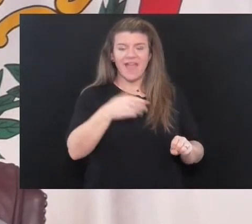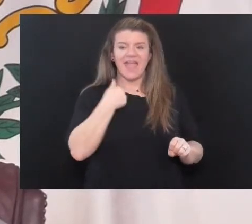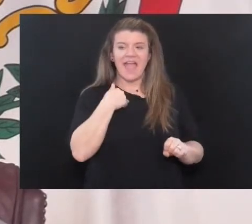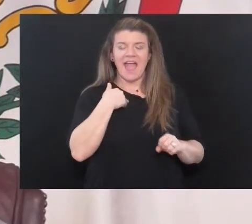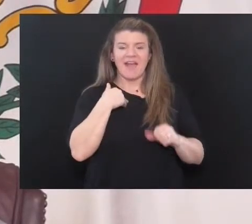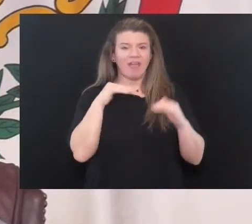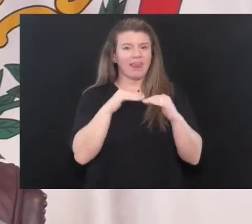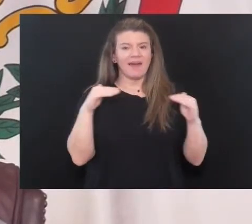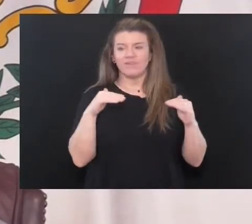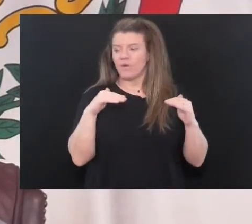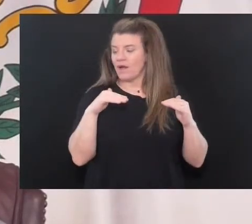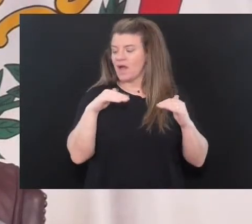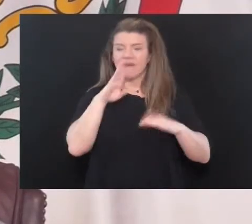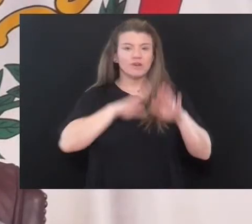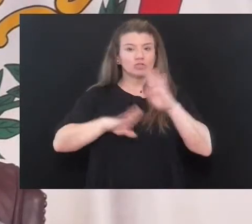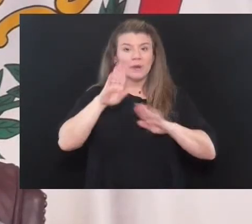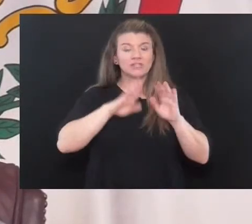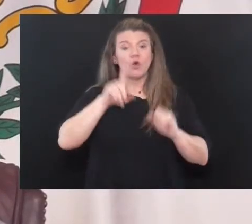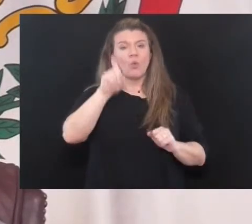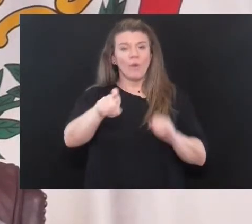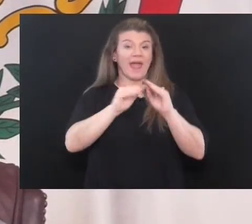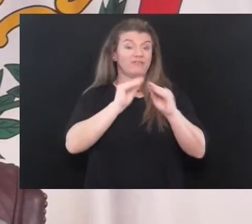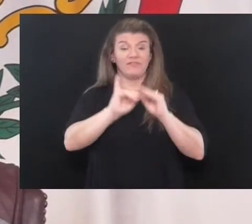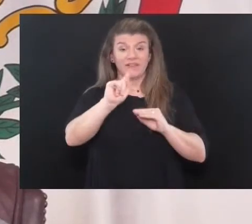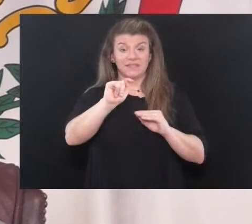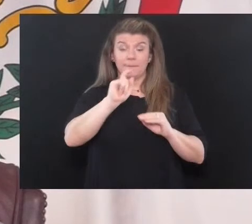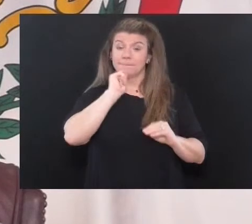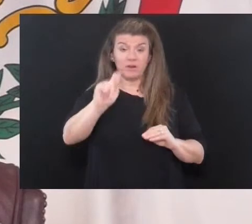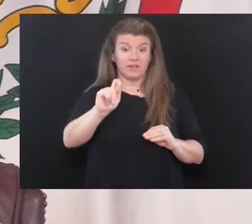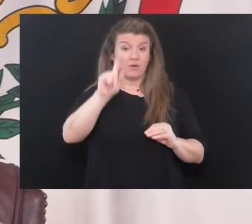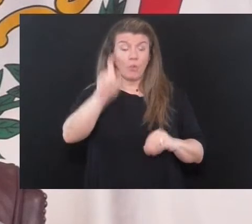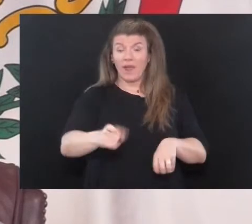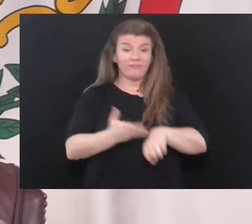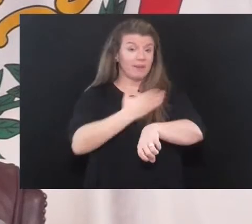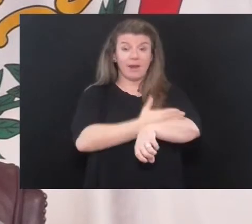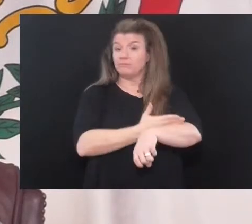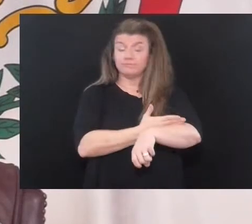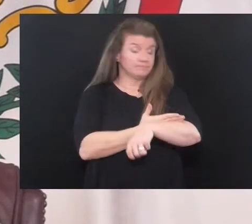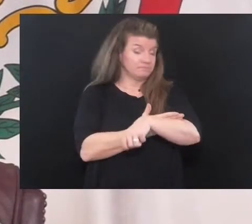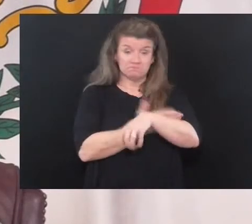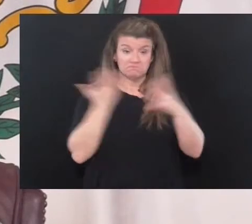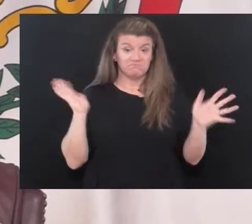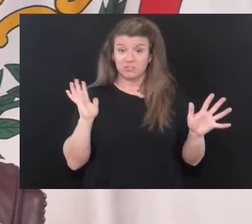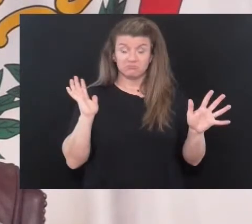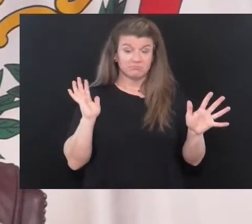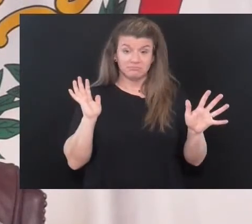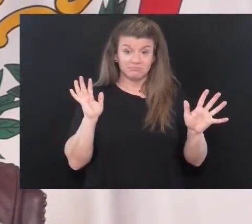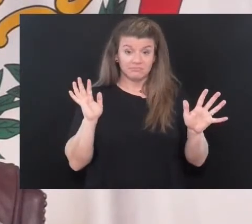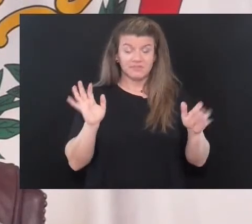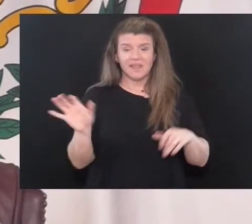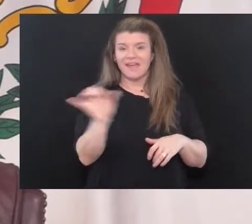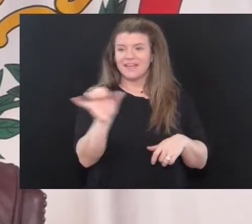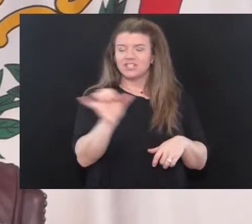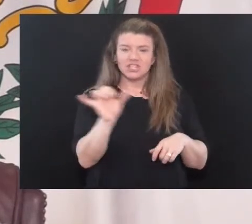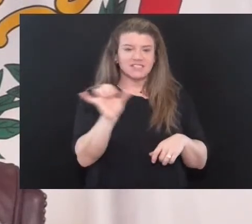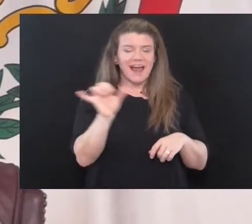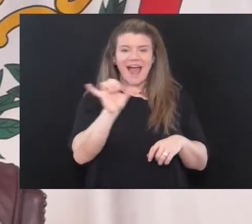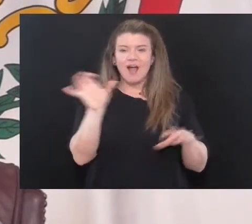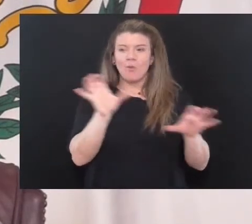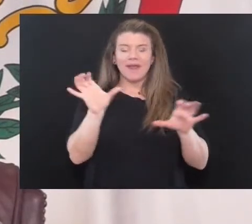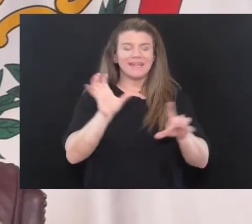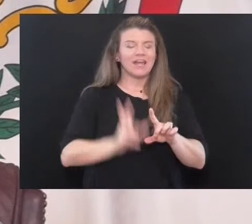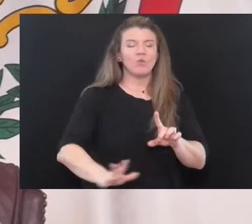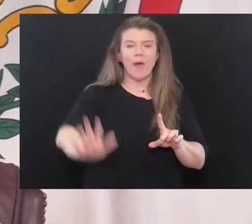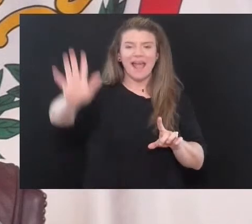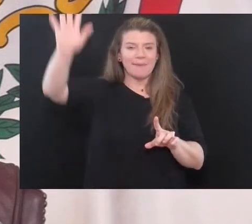of frustration, we got to fix it. We just got to make it better. That's all there is to it. And just like we did way